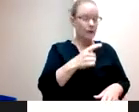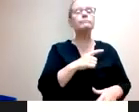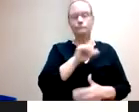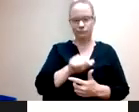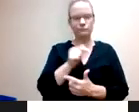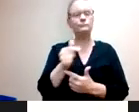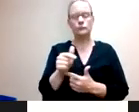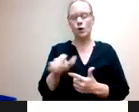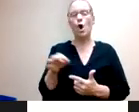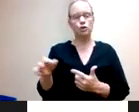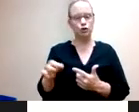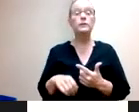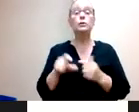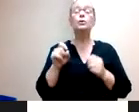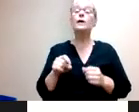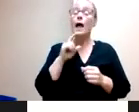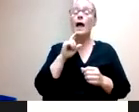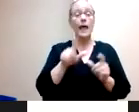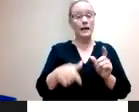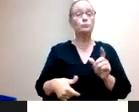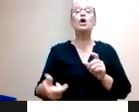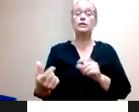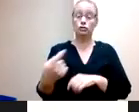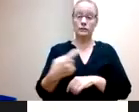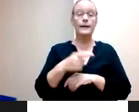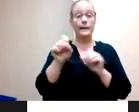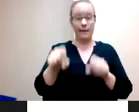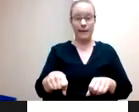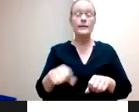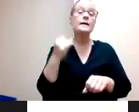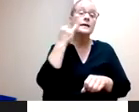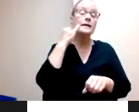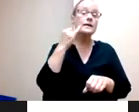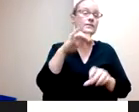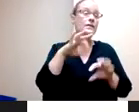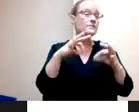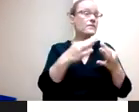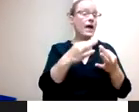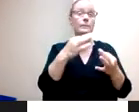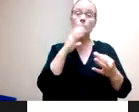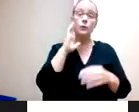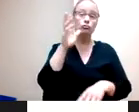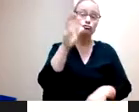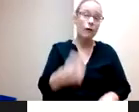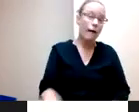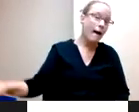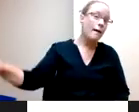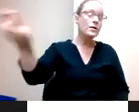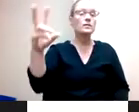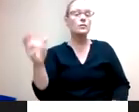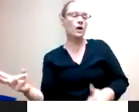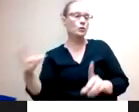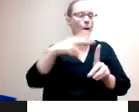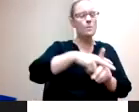You can put an expiration date. Some people do that if a family member's traveling and they want to appoint a healthcare proxy short